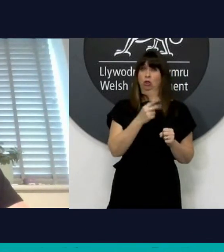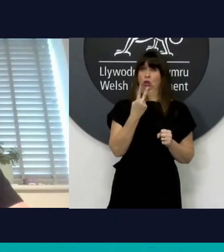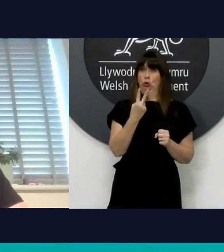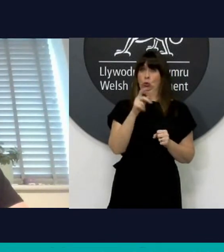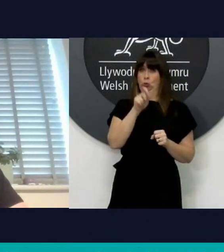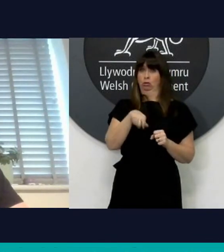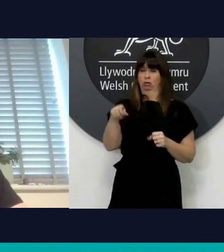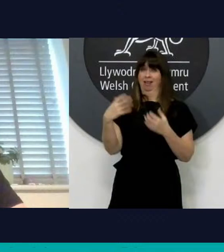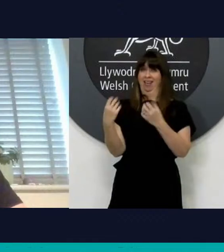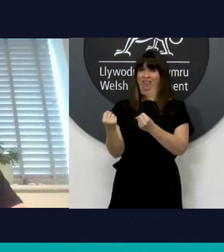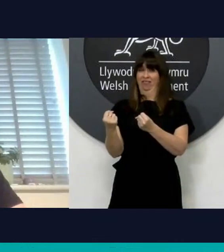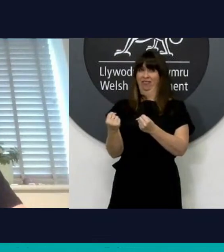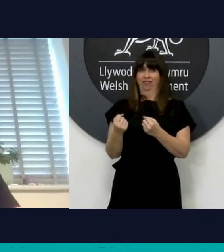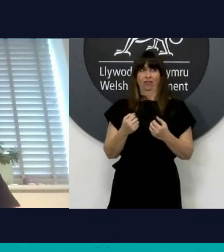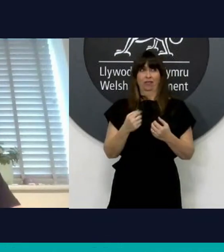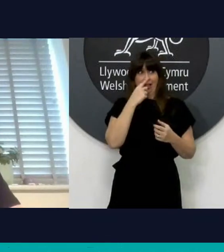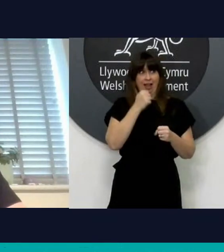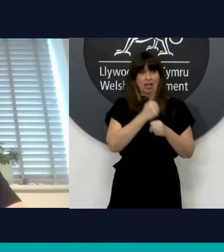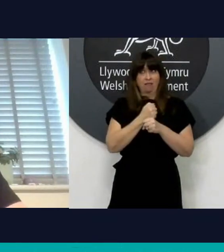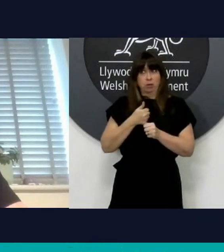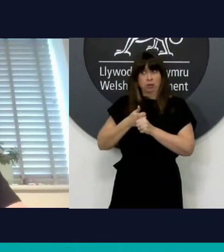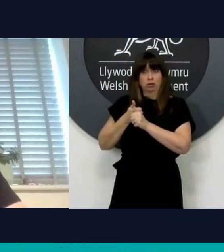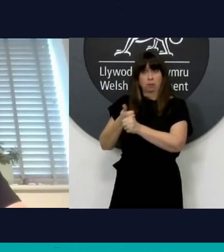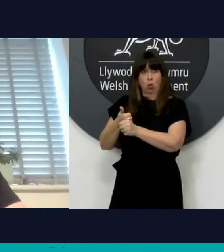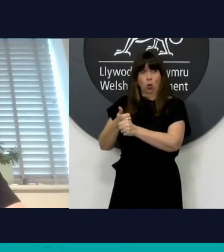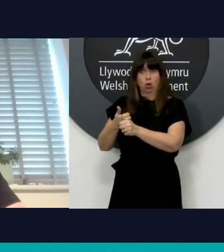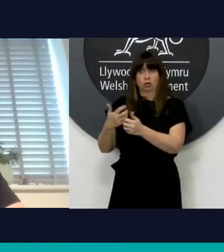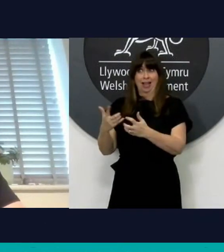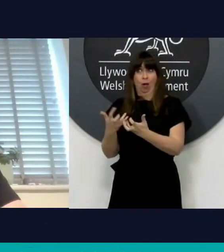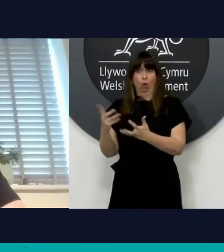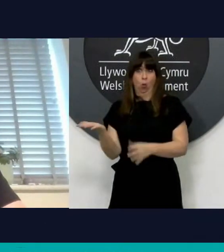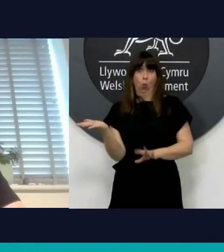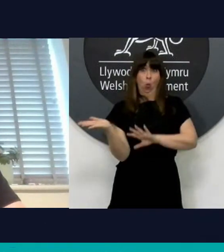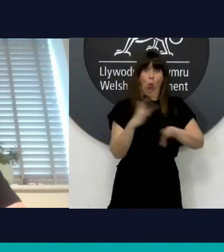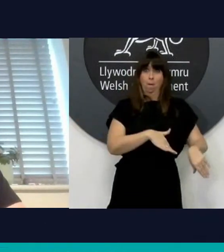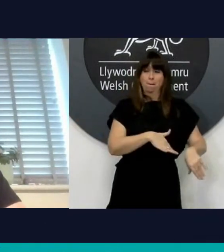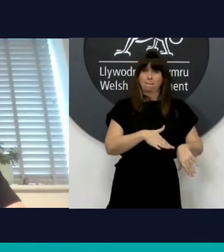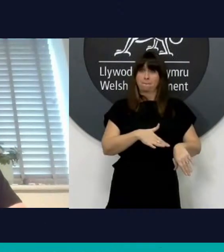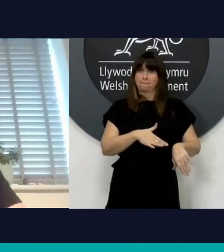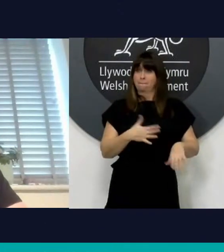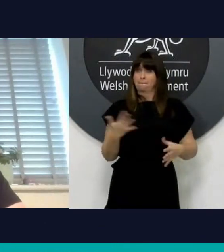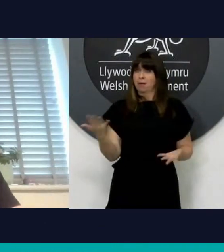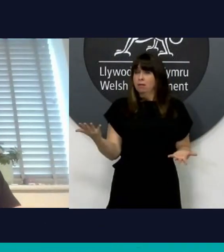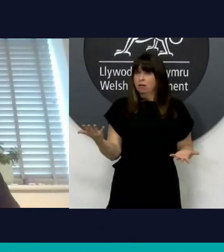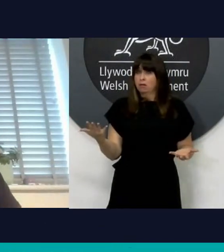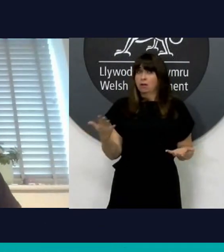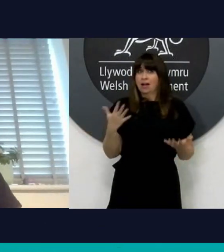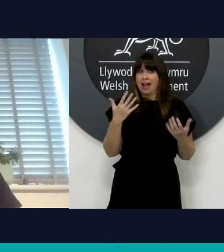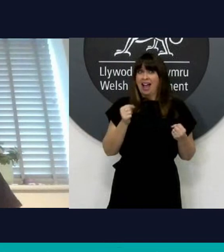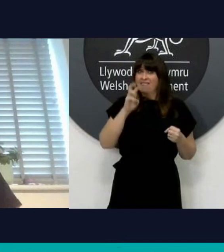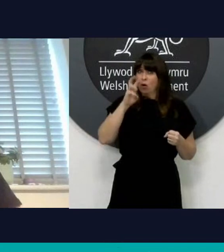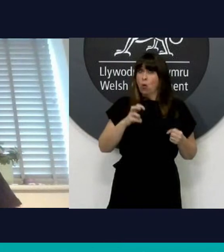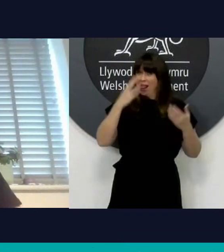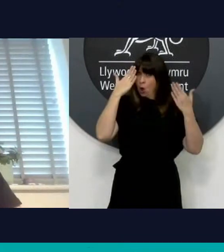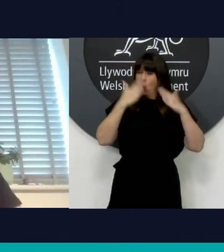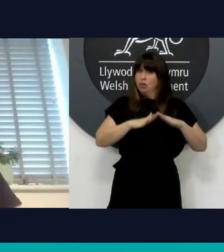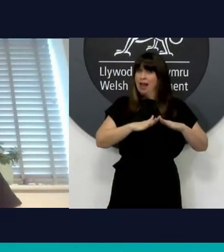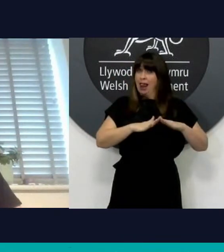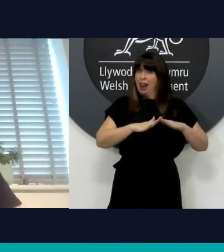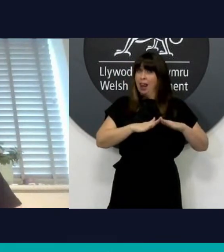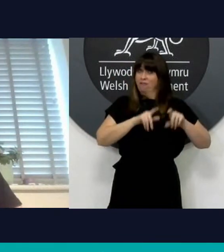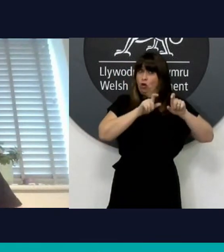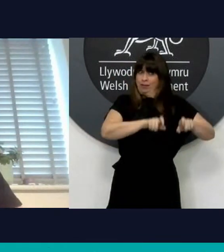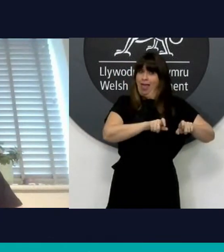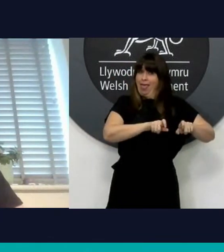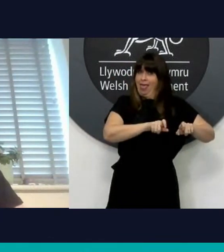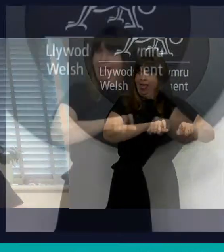Government able to assist Cardiff in their attempts to leave South Africa in any way? And are there any hotels in Wales able to accommodate them?